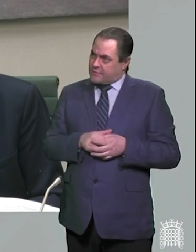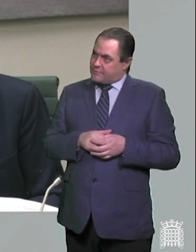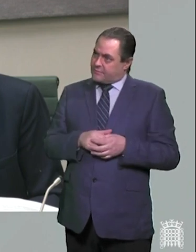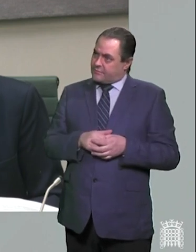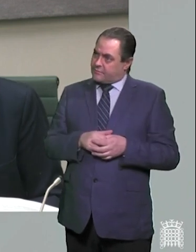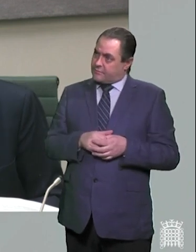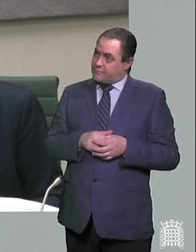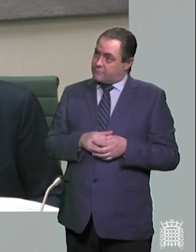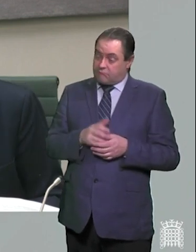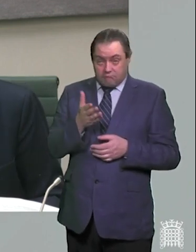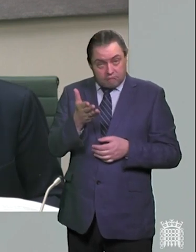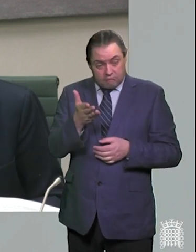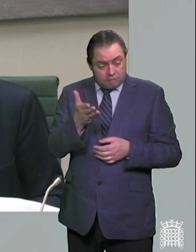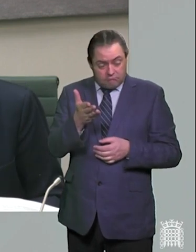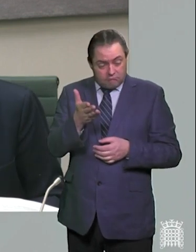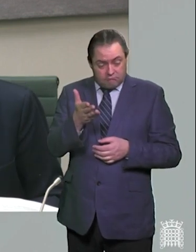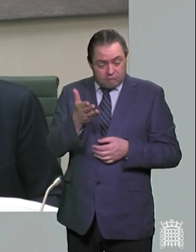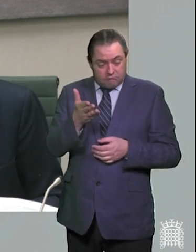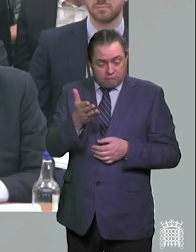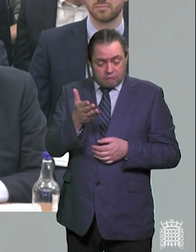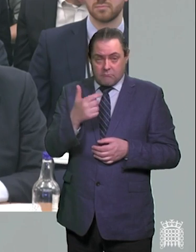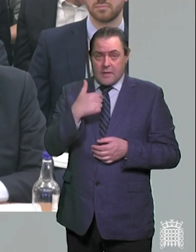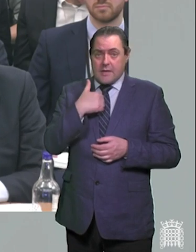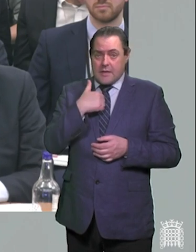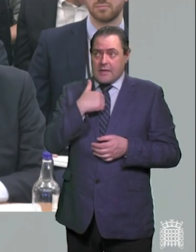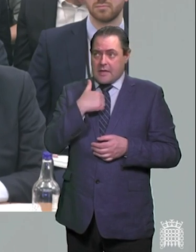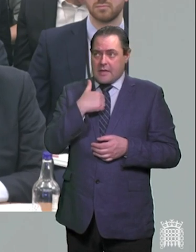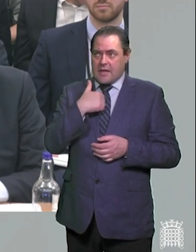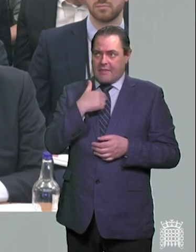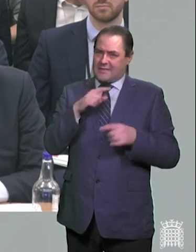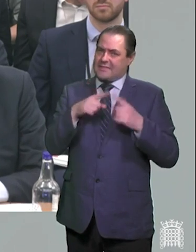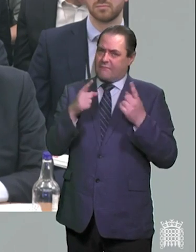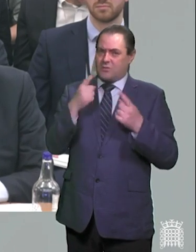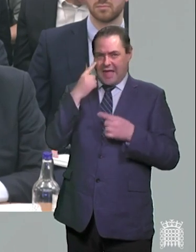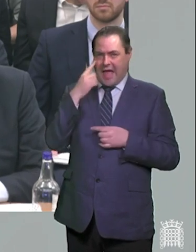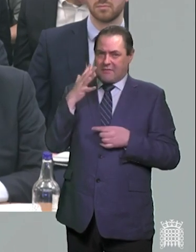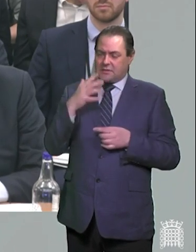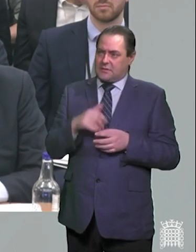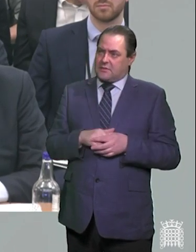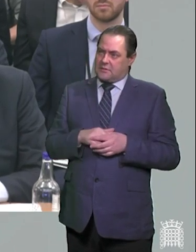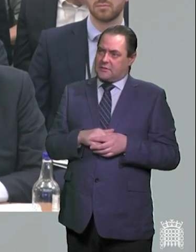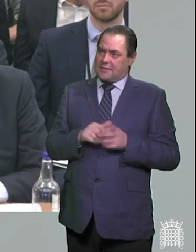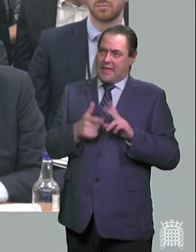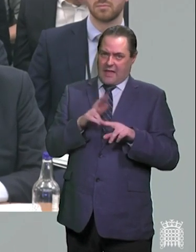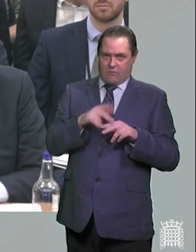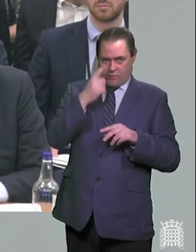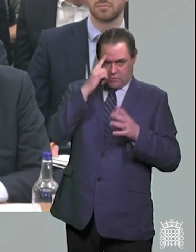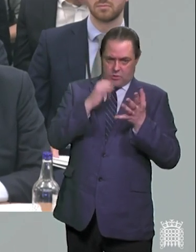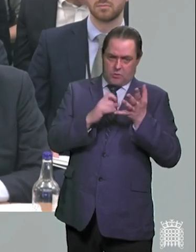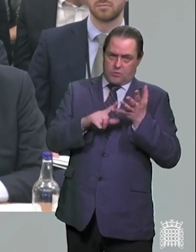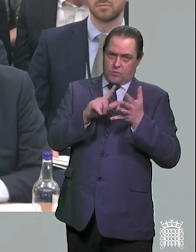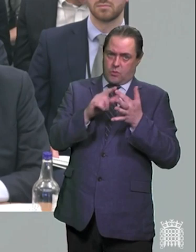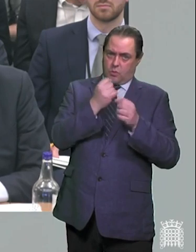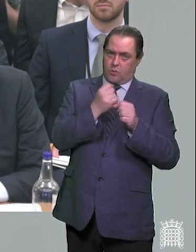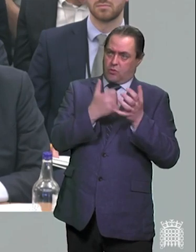can I come back on that? Okay, certainly. I think there's conflicting evidence on that point. And right, if you look at what Sue Gray has to say, she